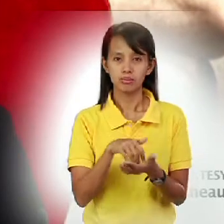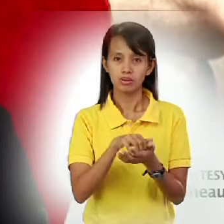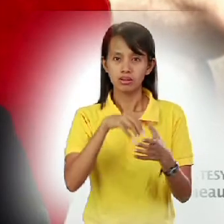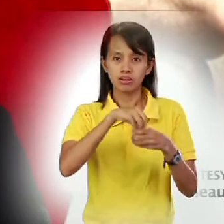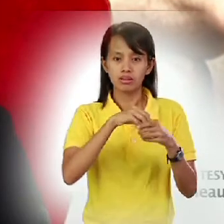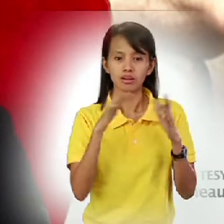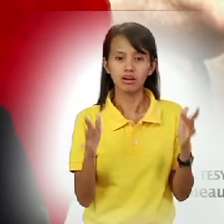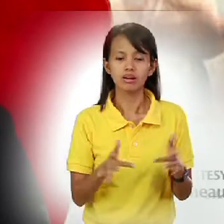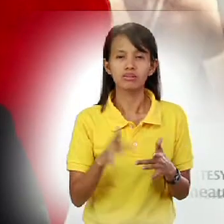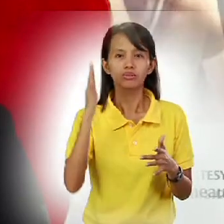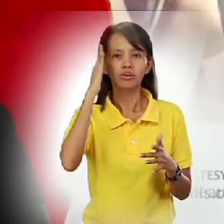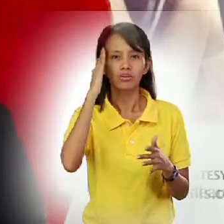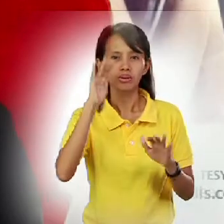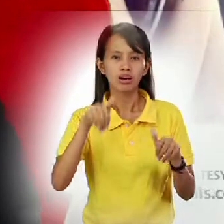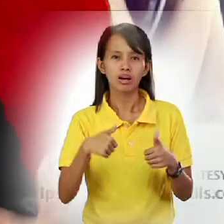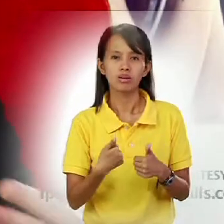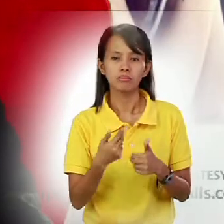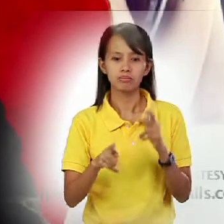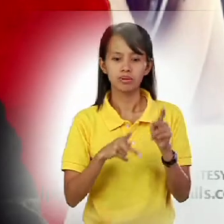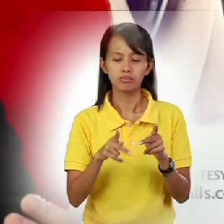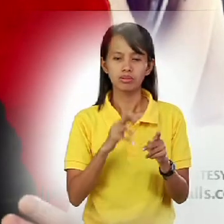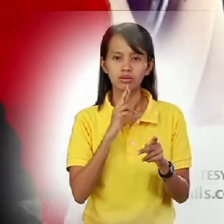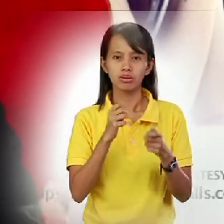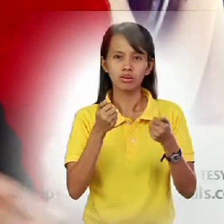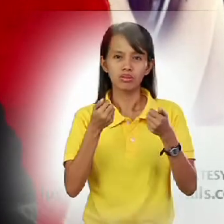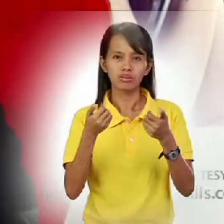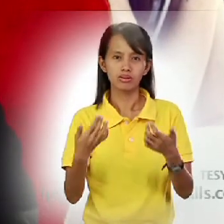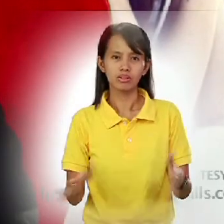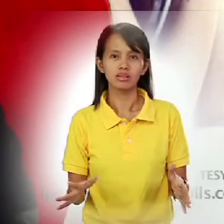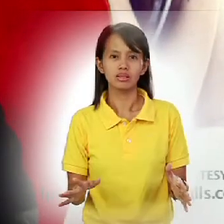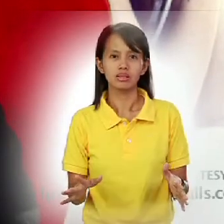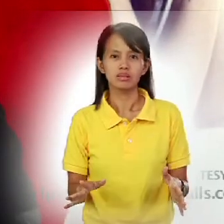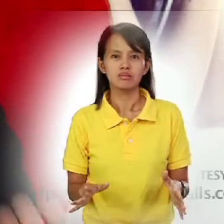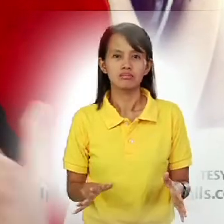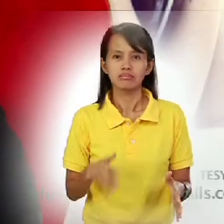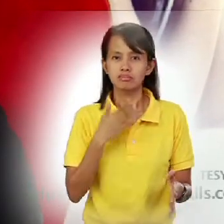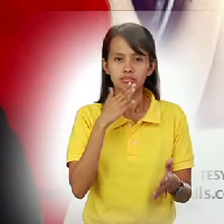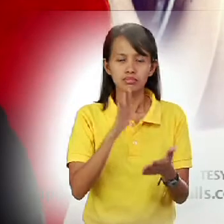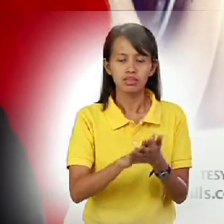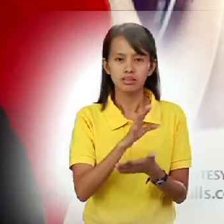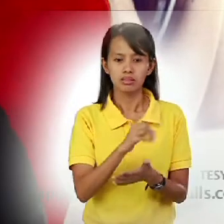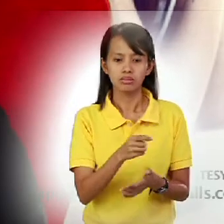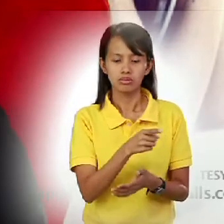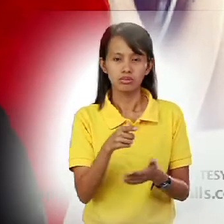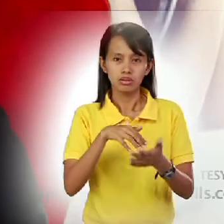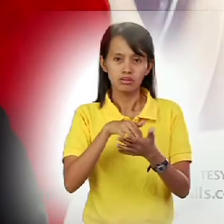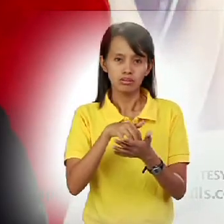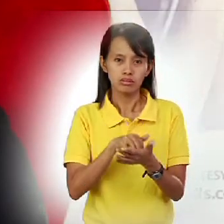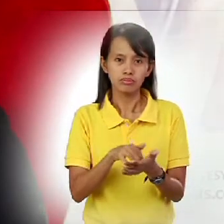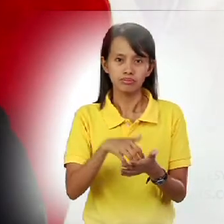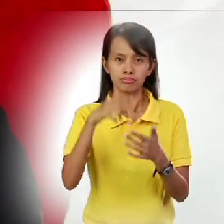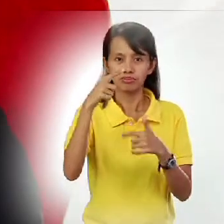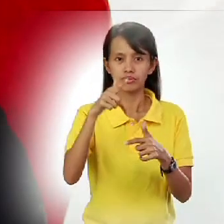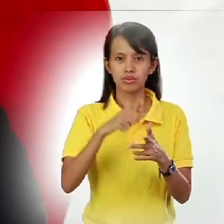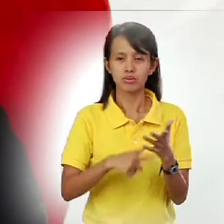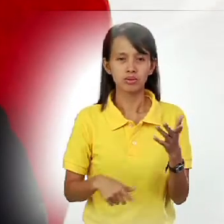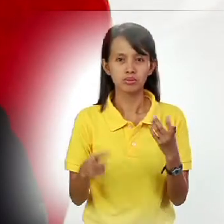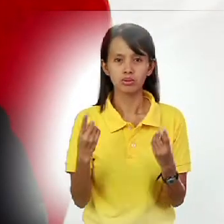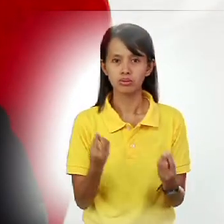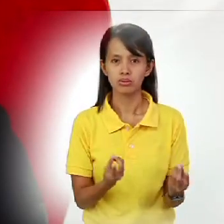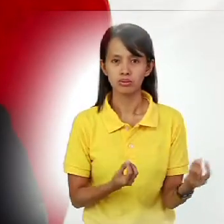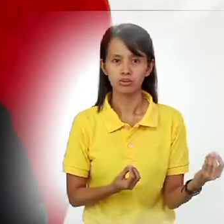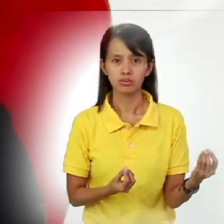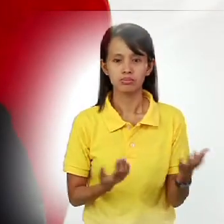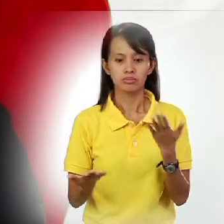in heart, knowing how people are already hostile, and you weak and limited, what will you